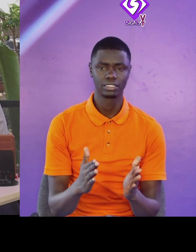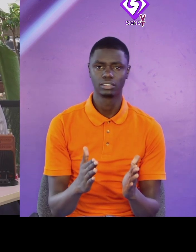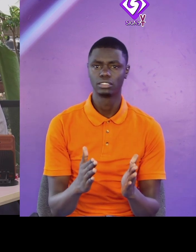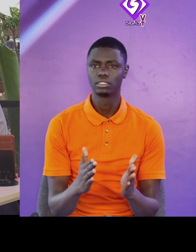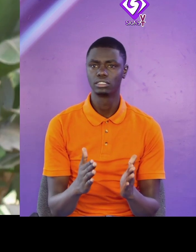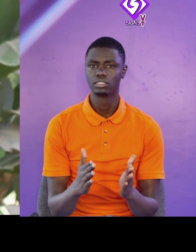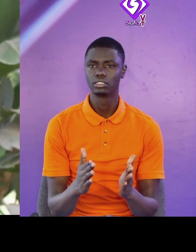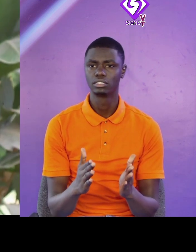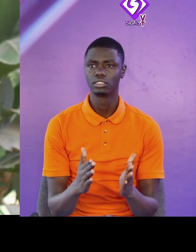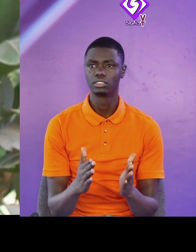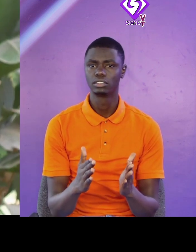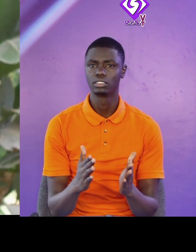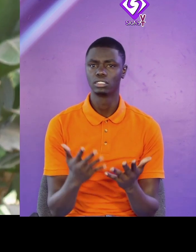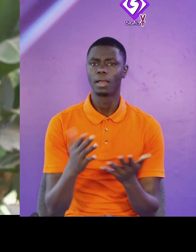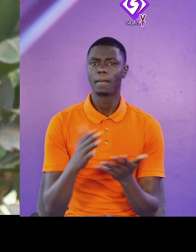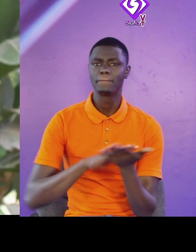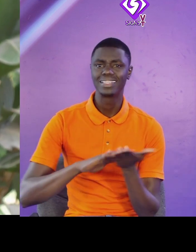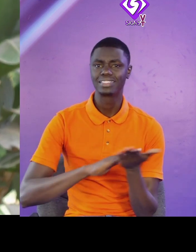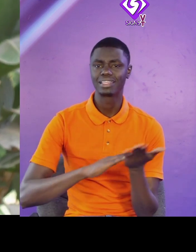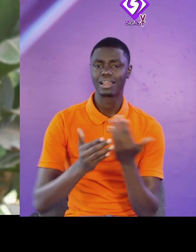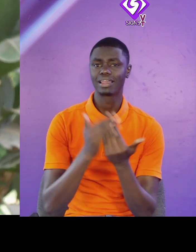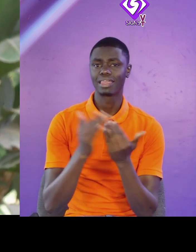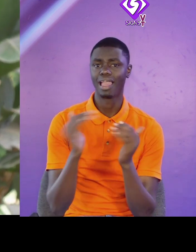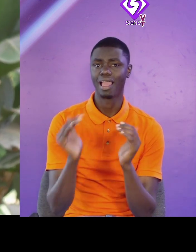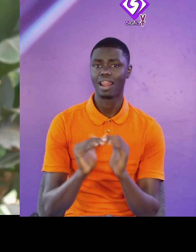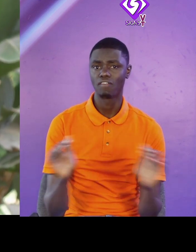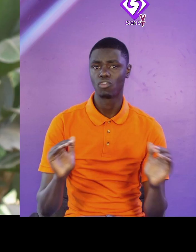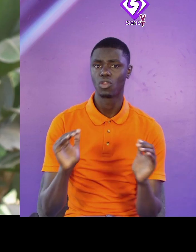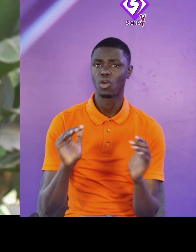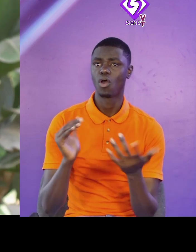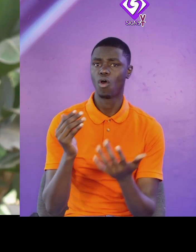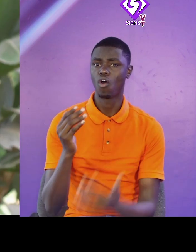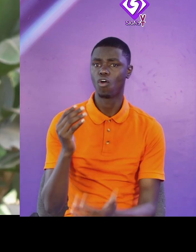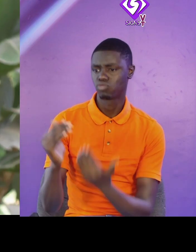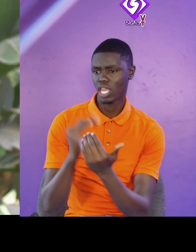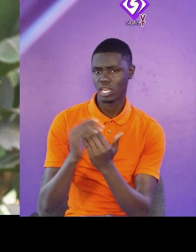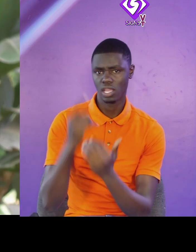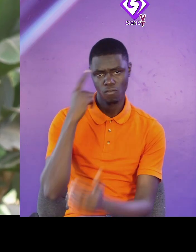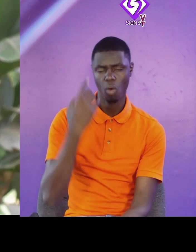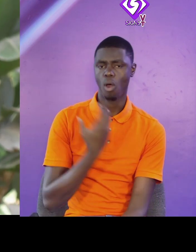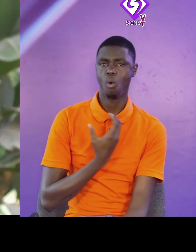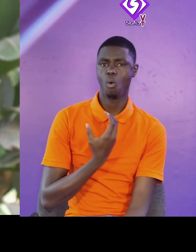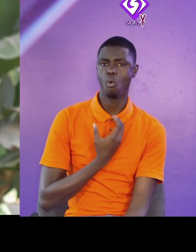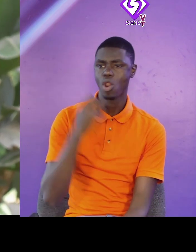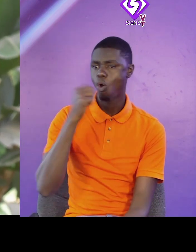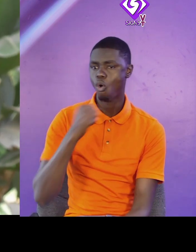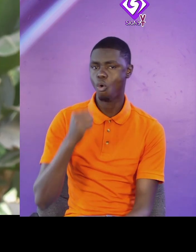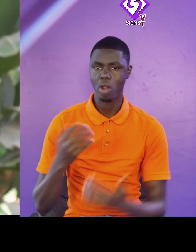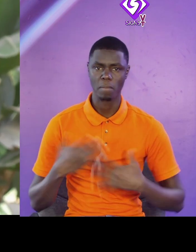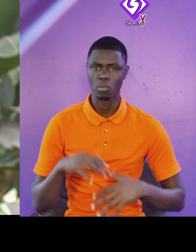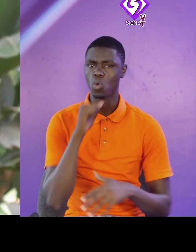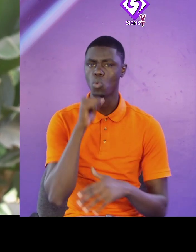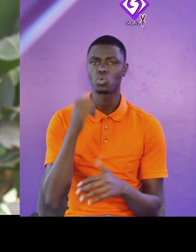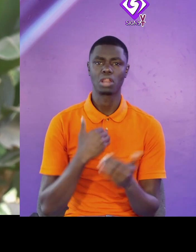a basic care level of looking after our own elderly people, we don't have care homes to